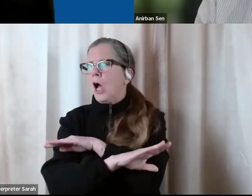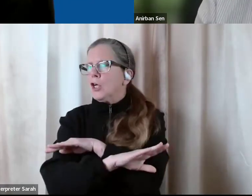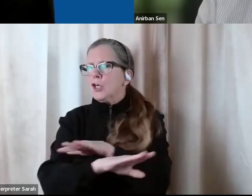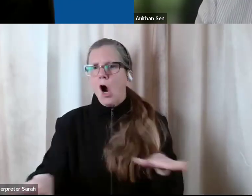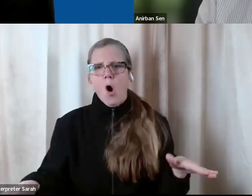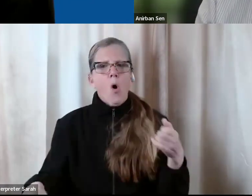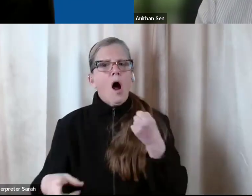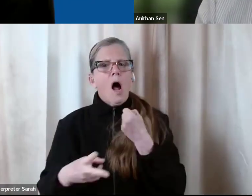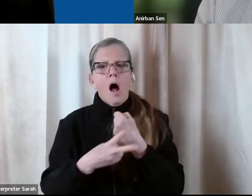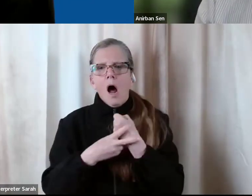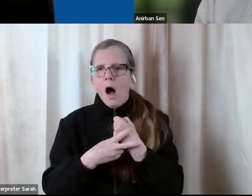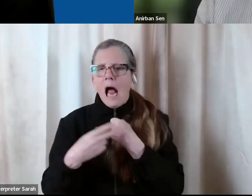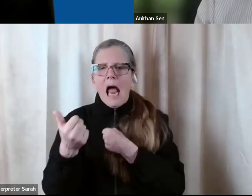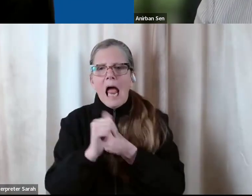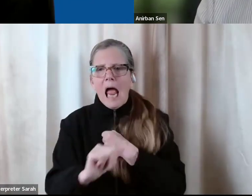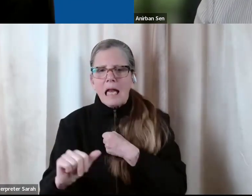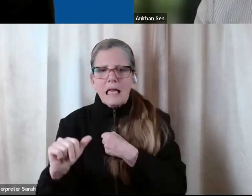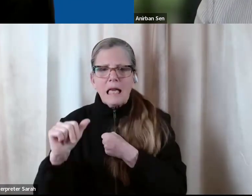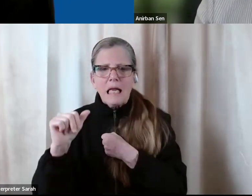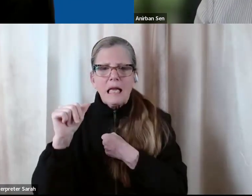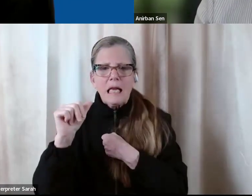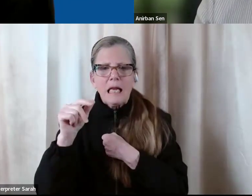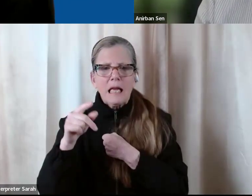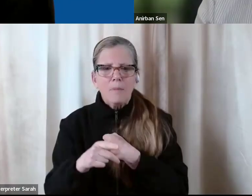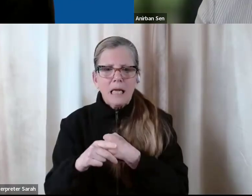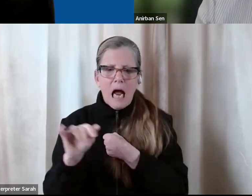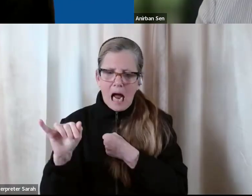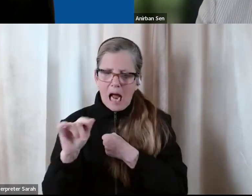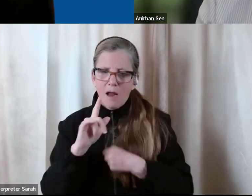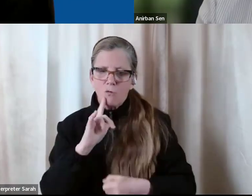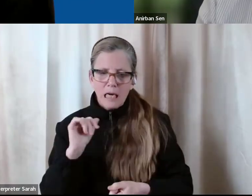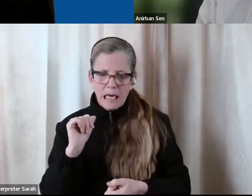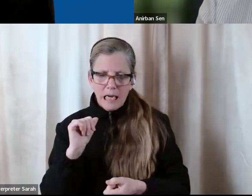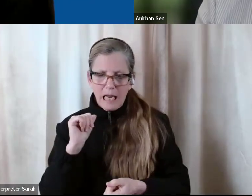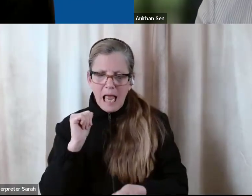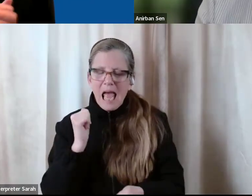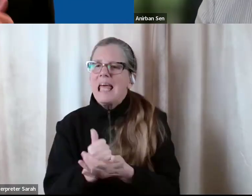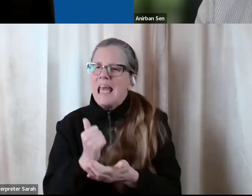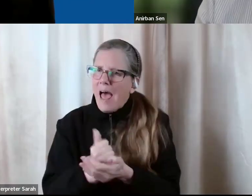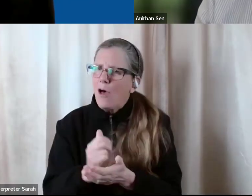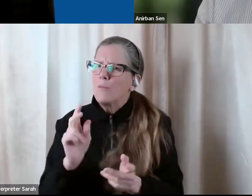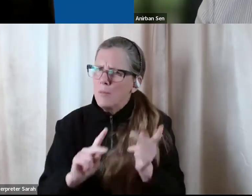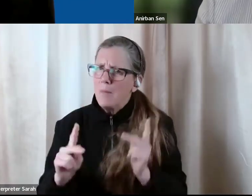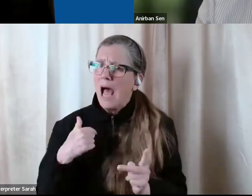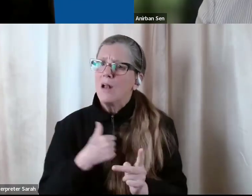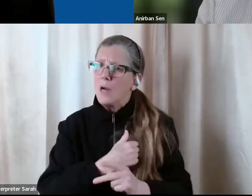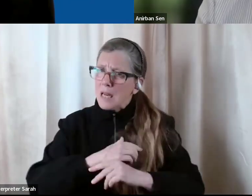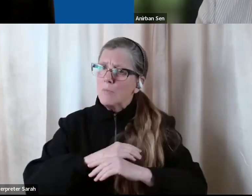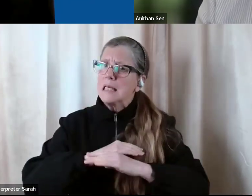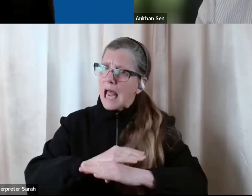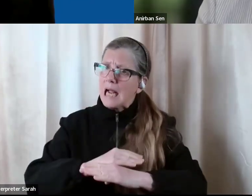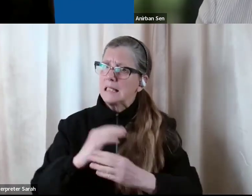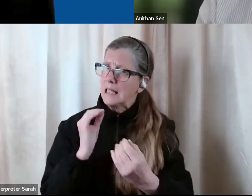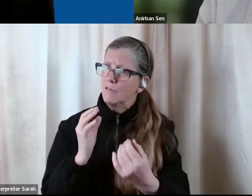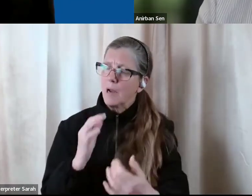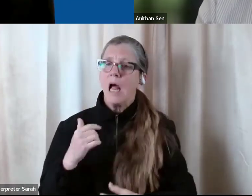PII. Essentially, what it does is it helps people in a protected way confirm that they are who they